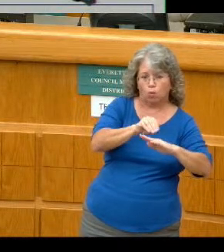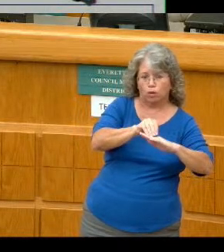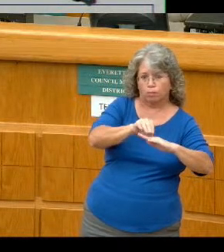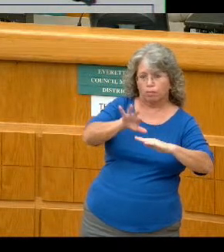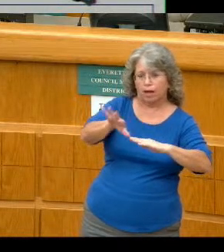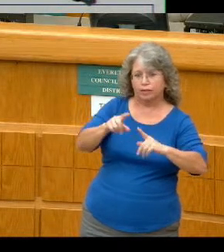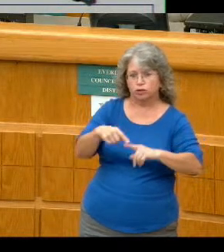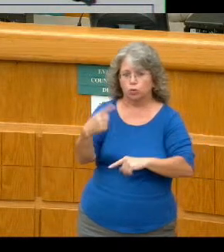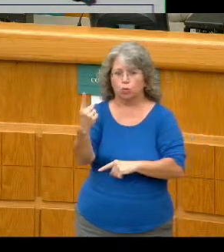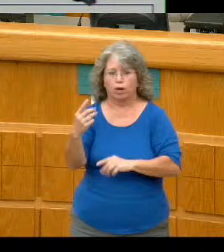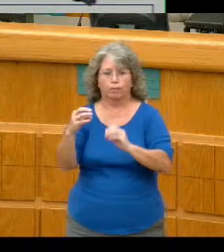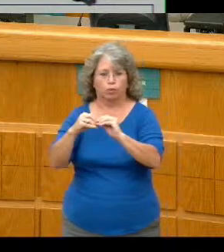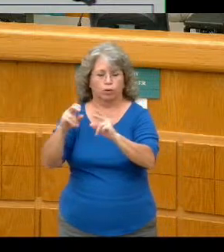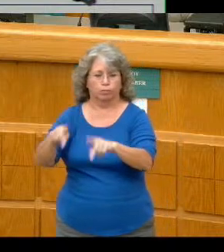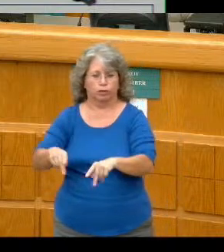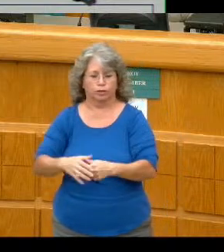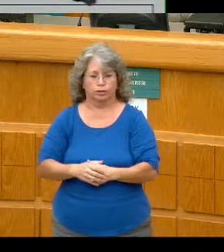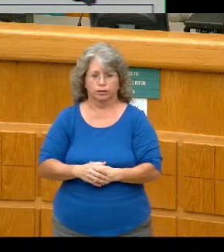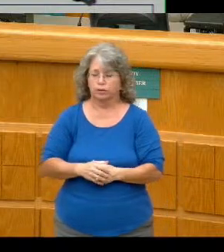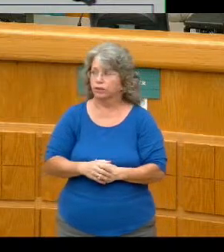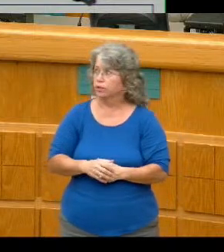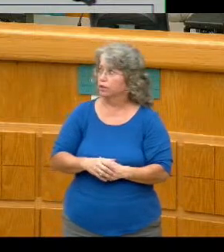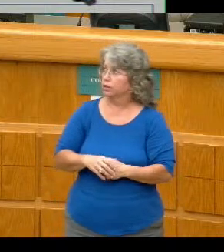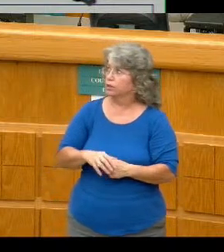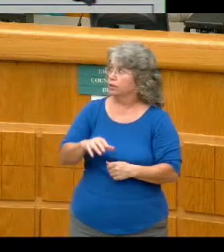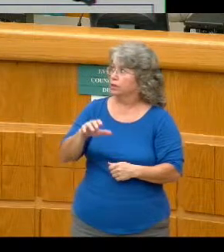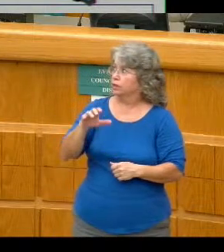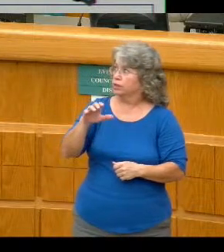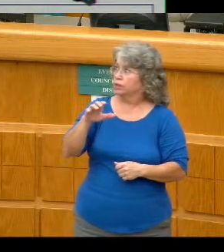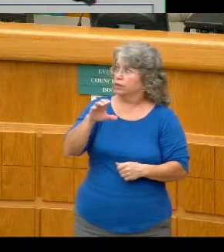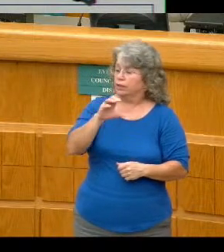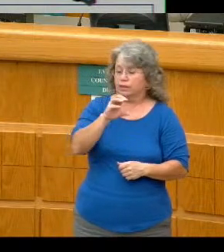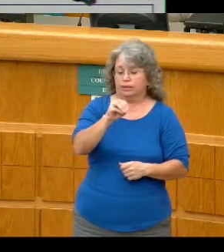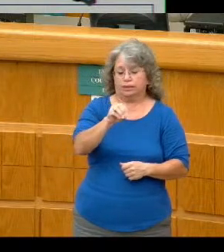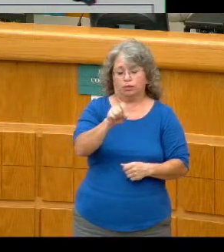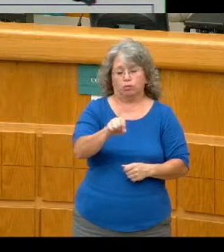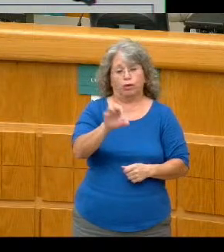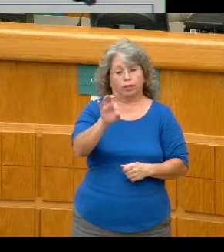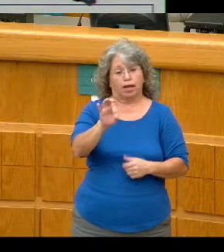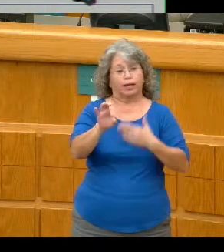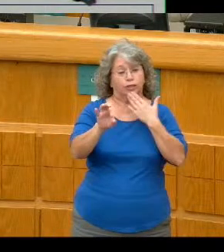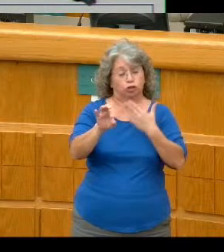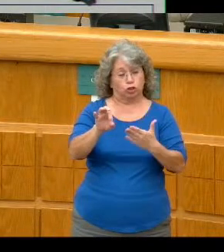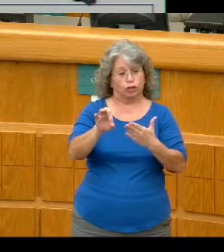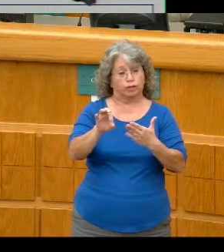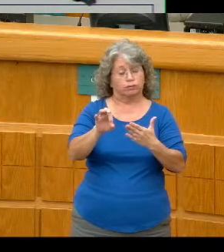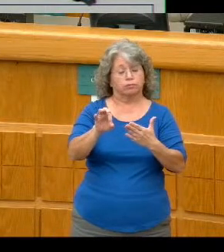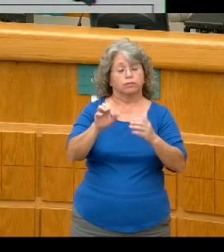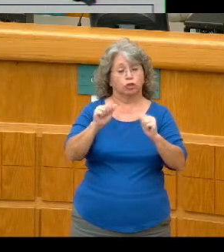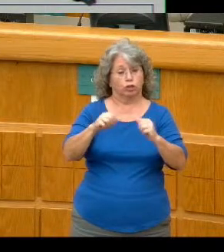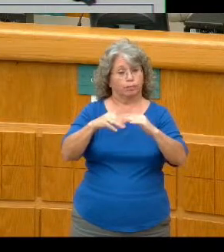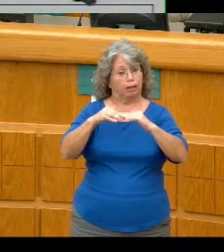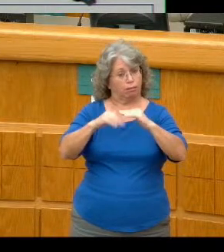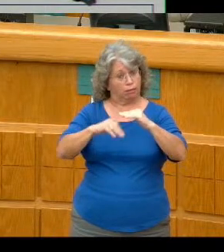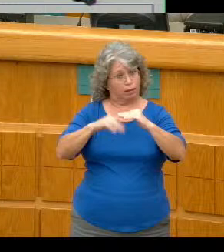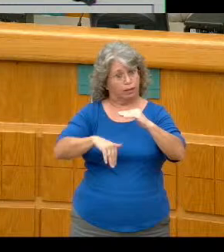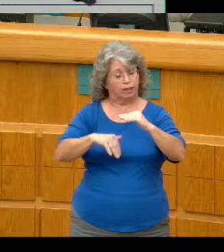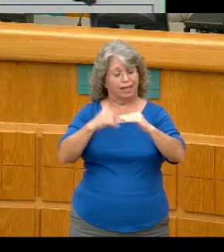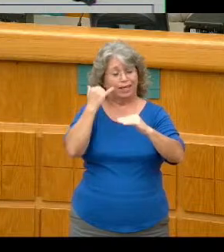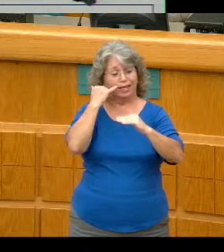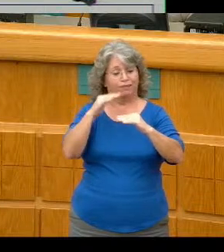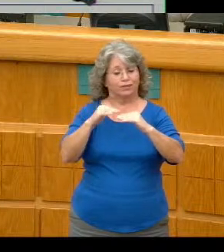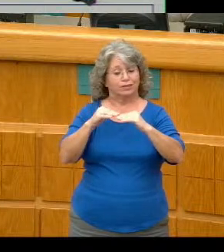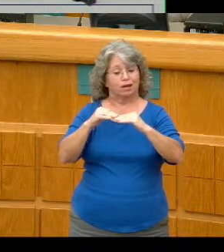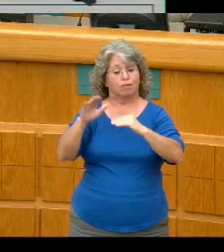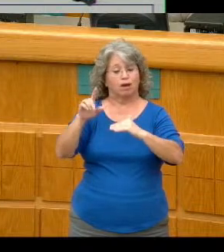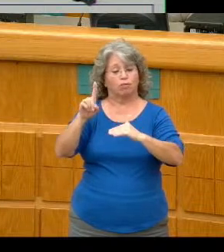at 1 is that tipping point between decline and increase. And so 0.9 is good, it could be better, and